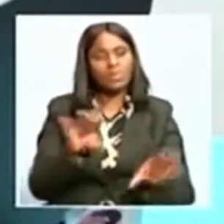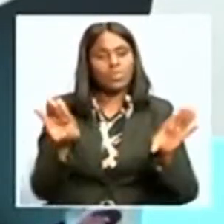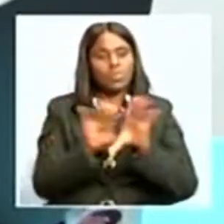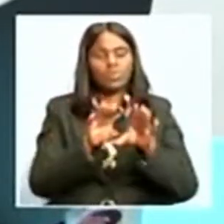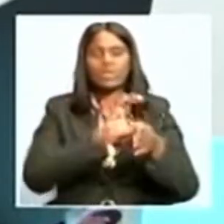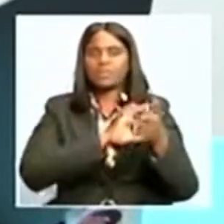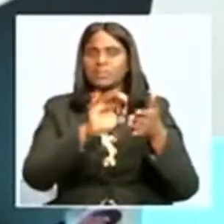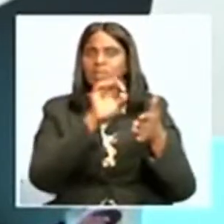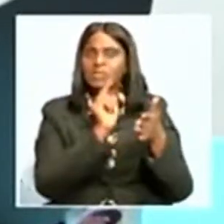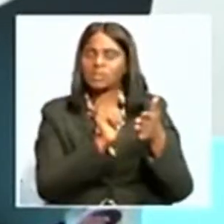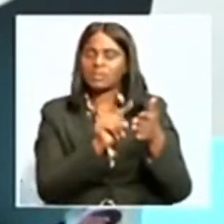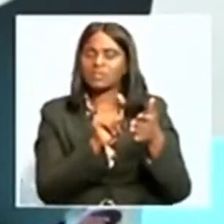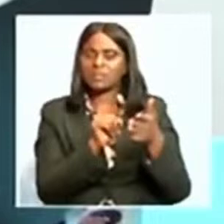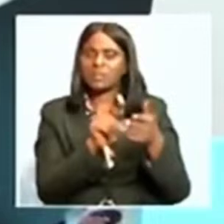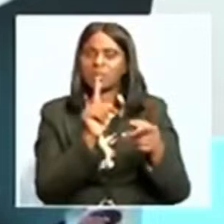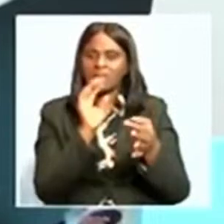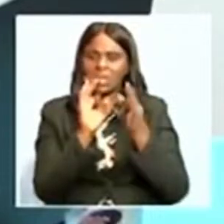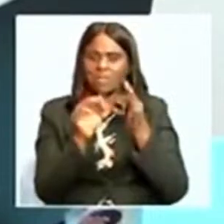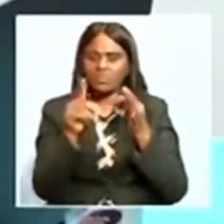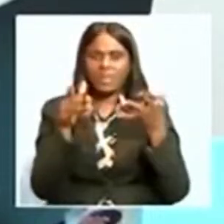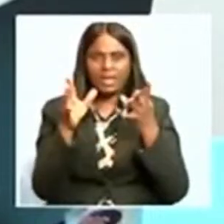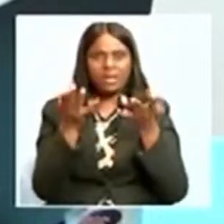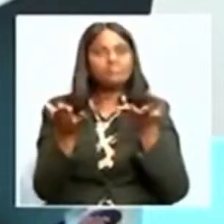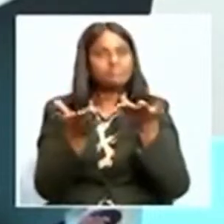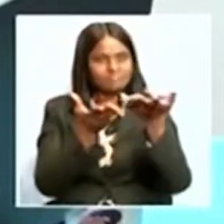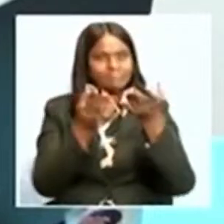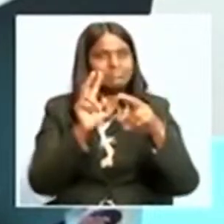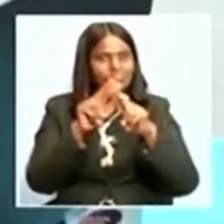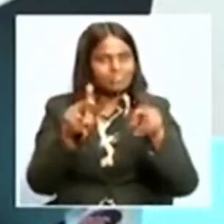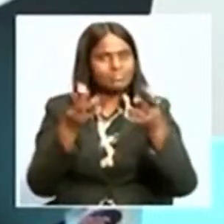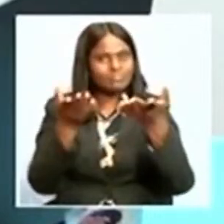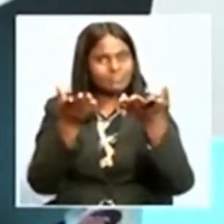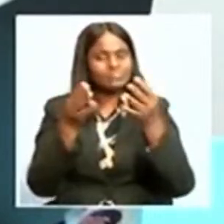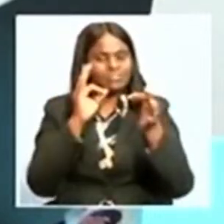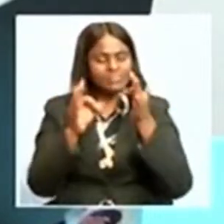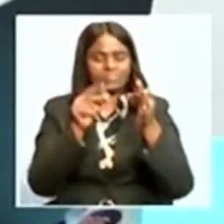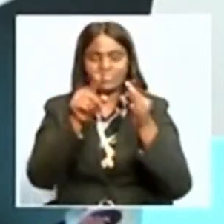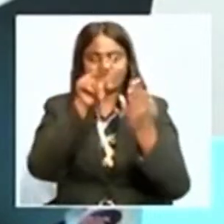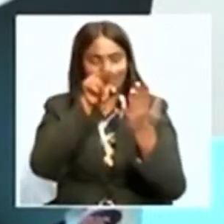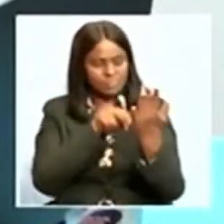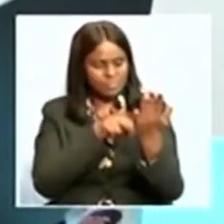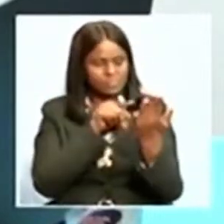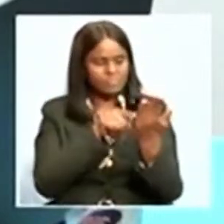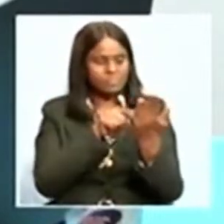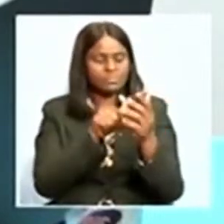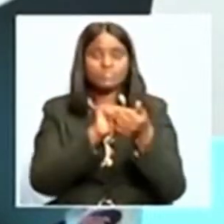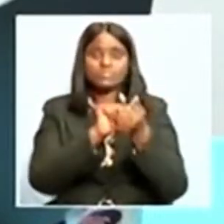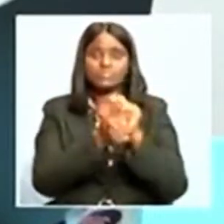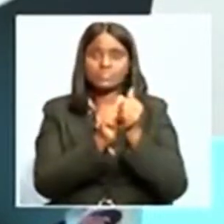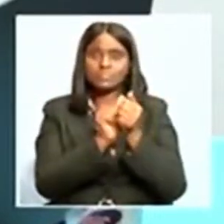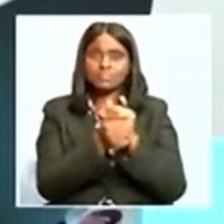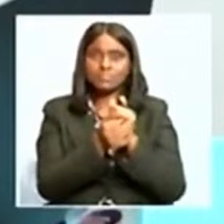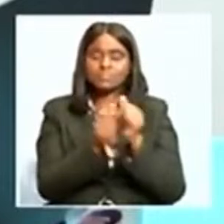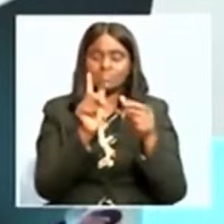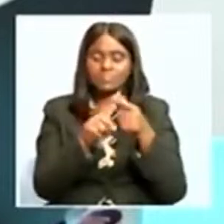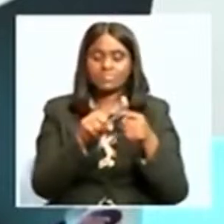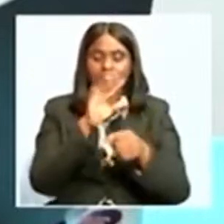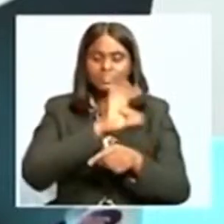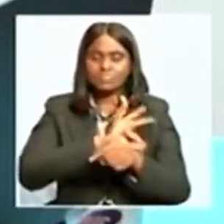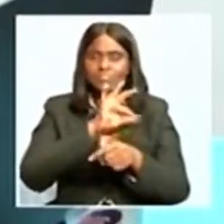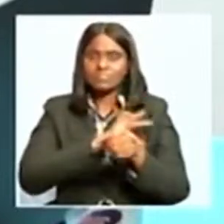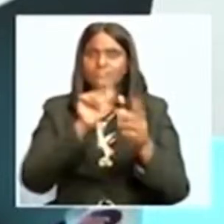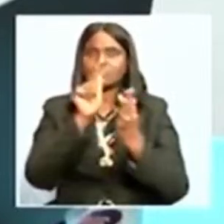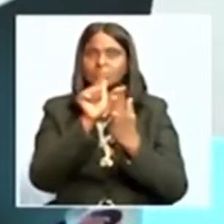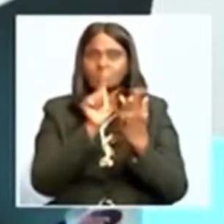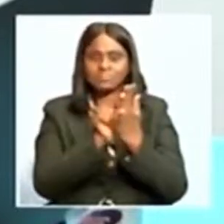Act, but if you may allow me, Chair. So if you look at the amendment to the Income Tax